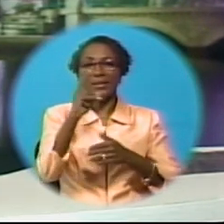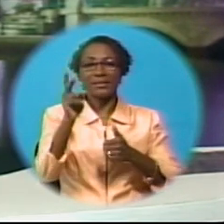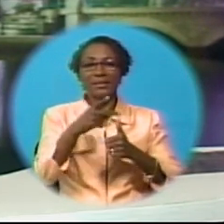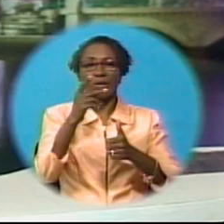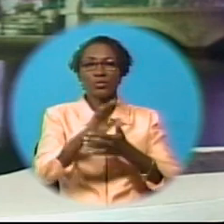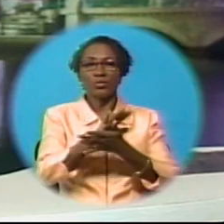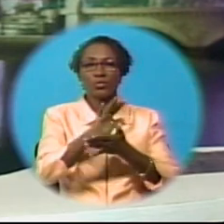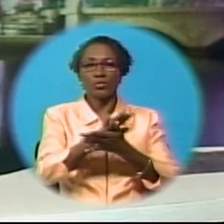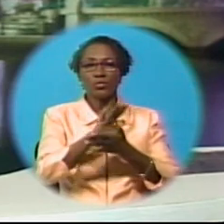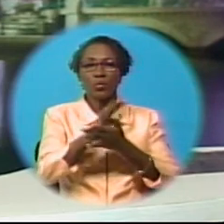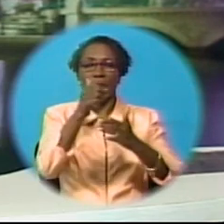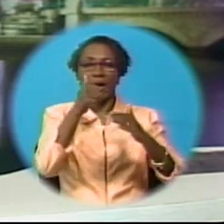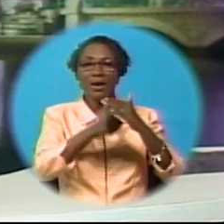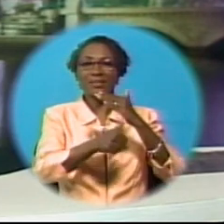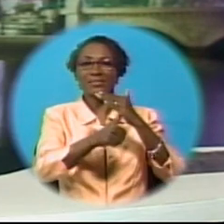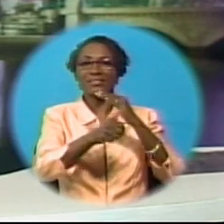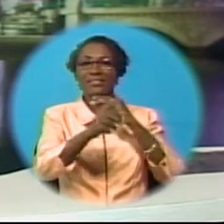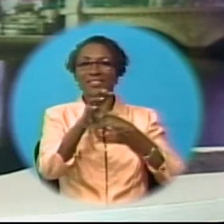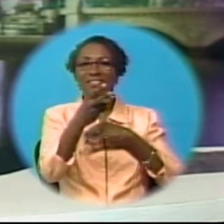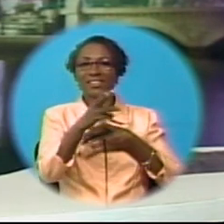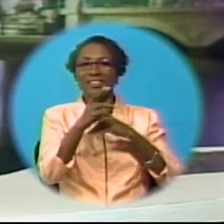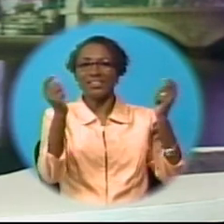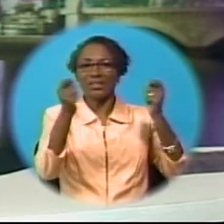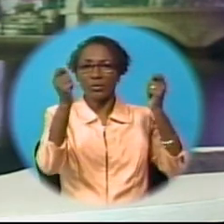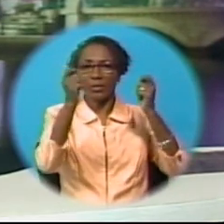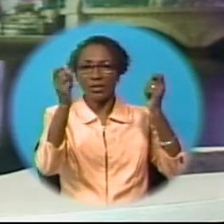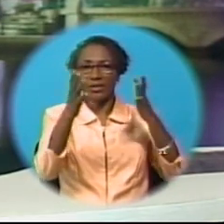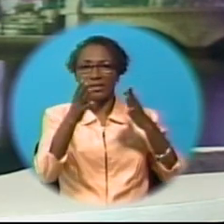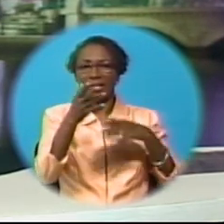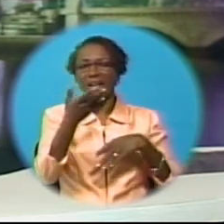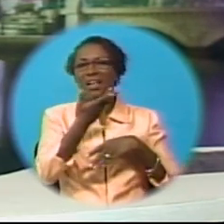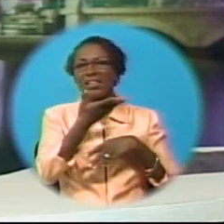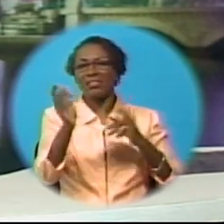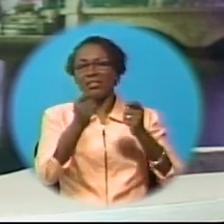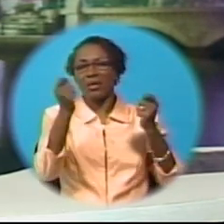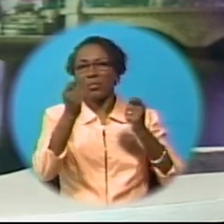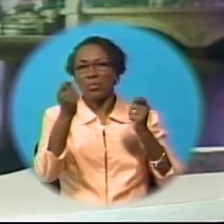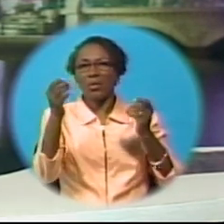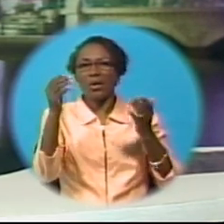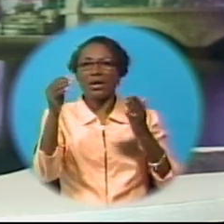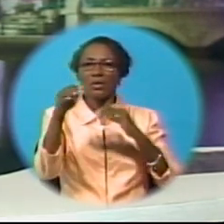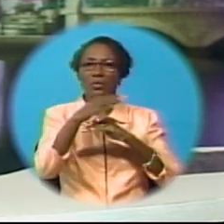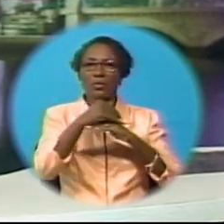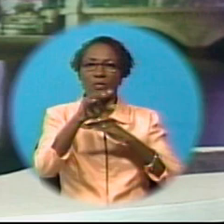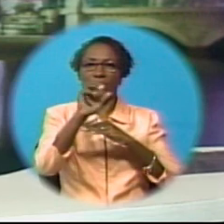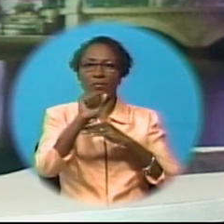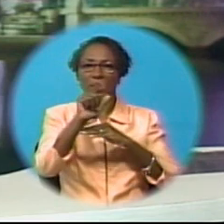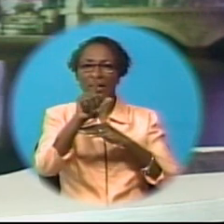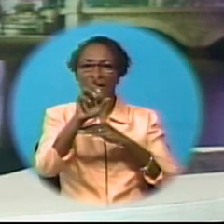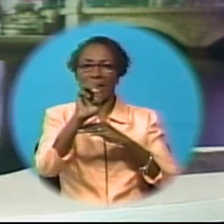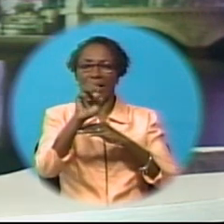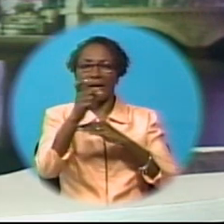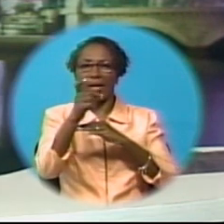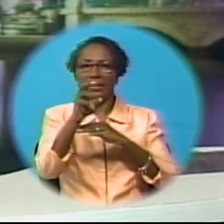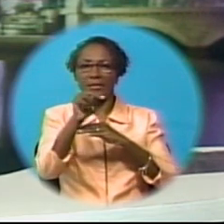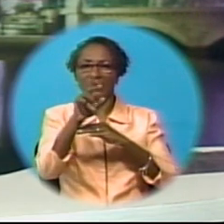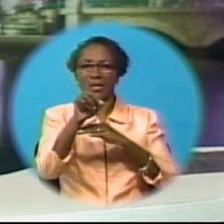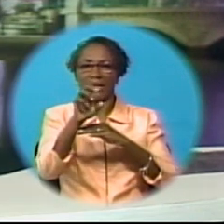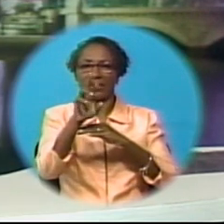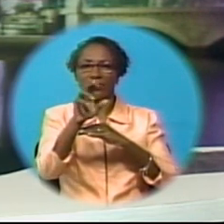League Under-16 champions. The Richmond Gap boys blanked Alexandra in their final, played at the BFA AstroTurf.